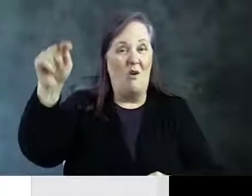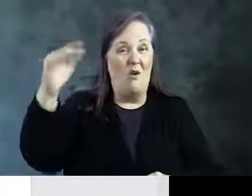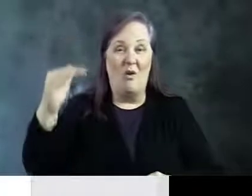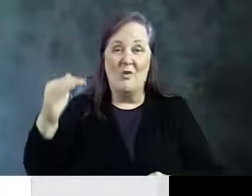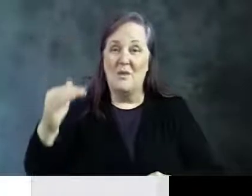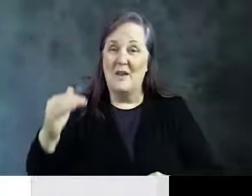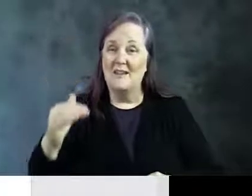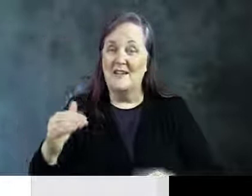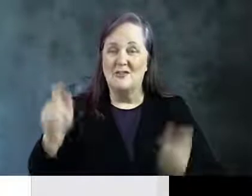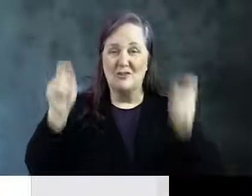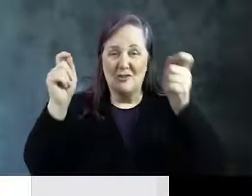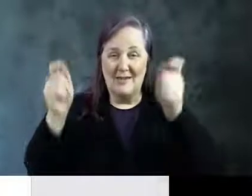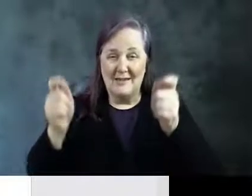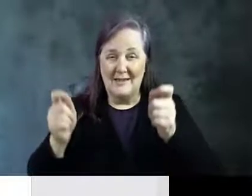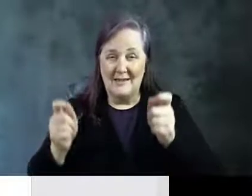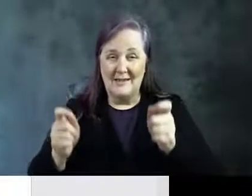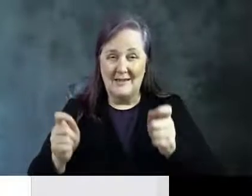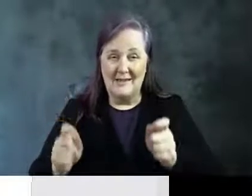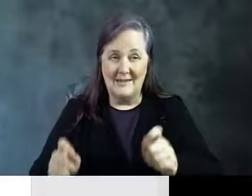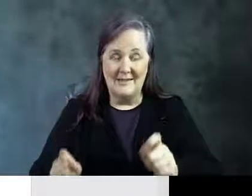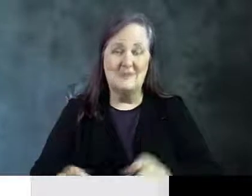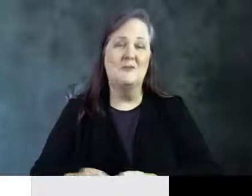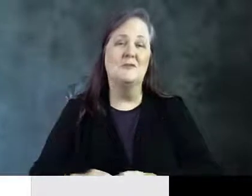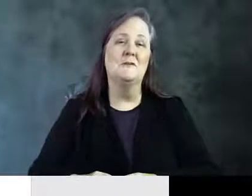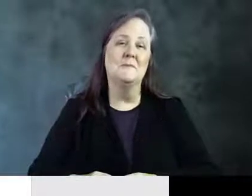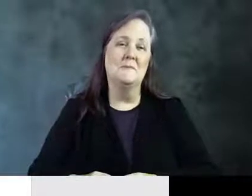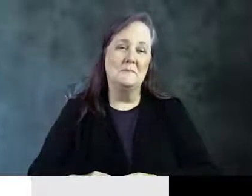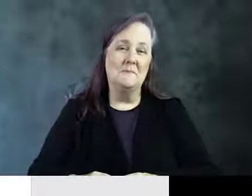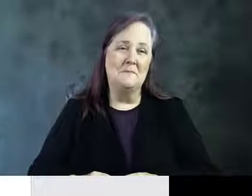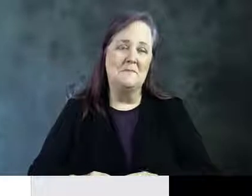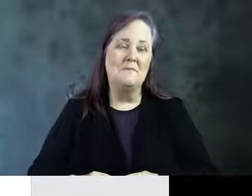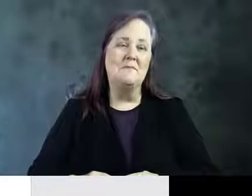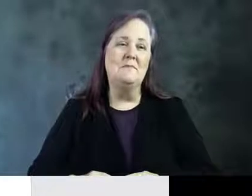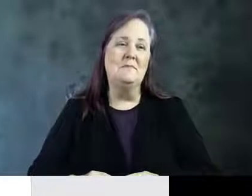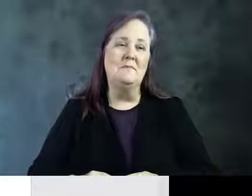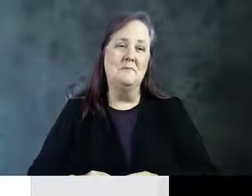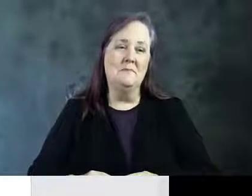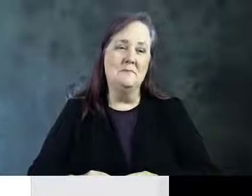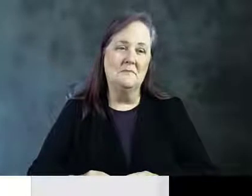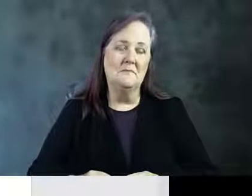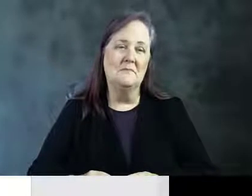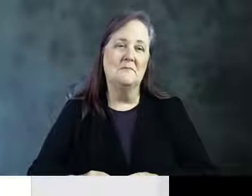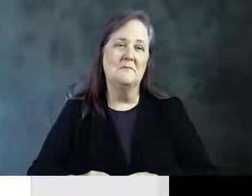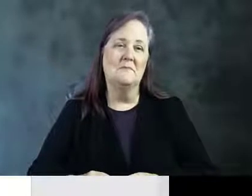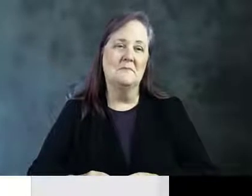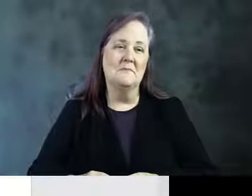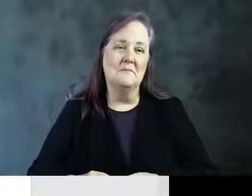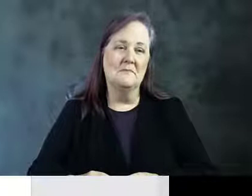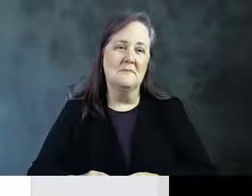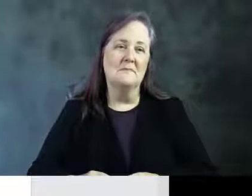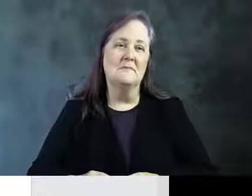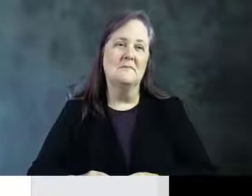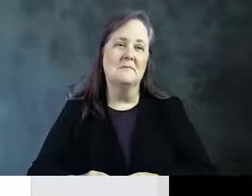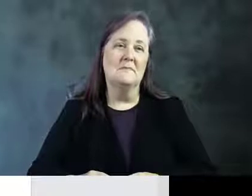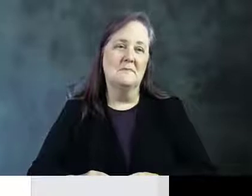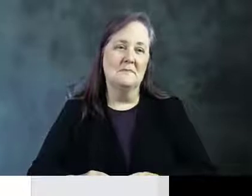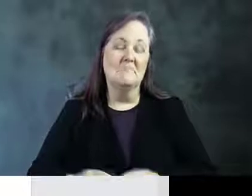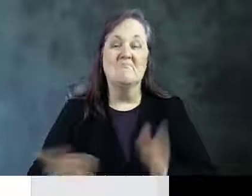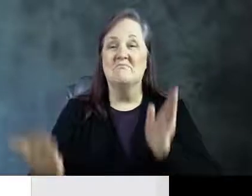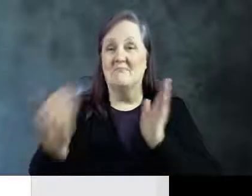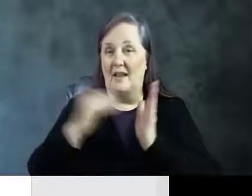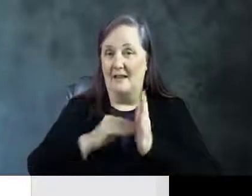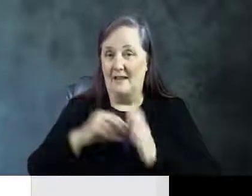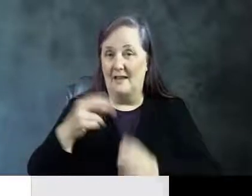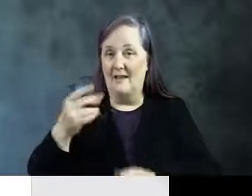heading 2s. So I'm highlighting Digital Access Project, that's a heading 2. I'm highlighting Disability